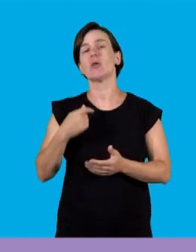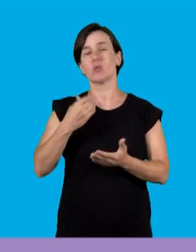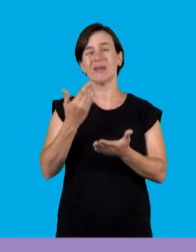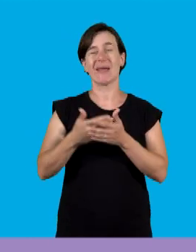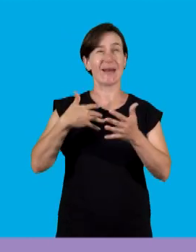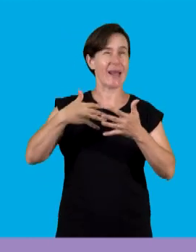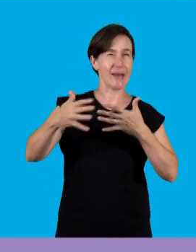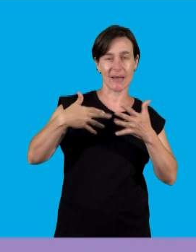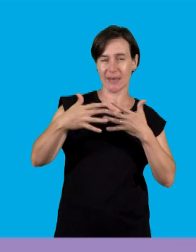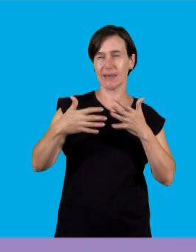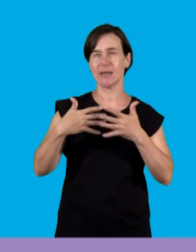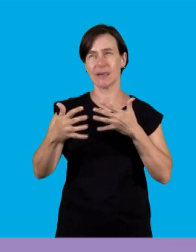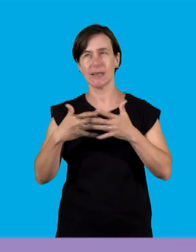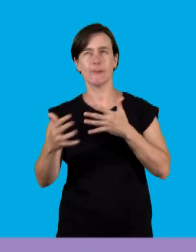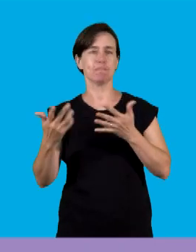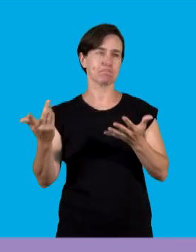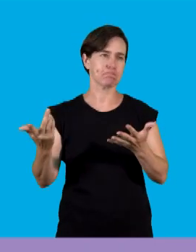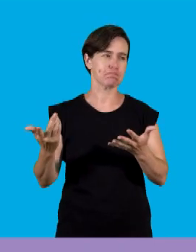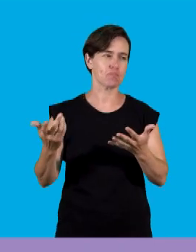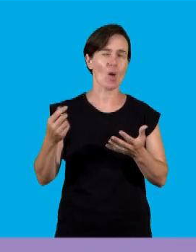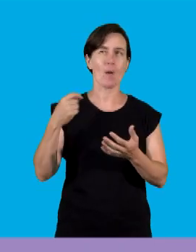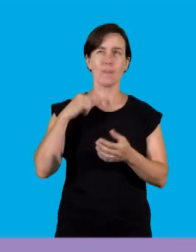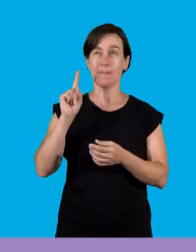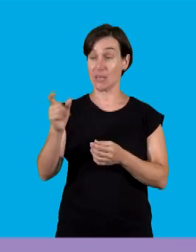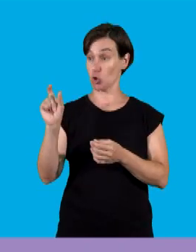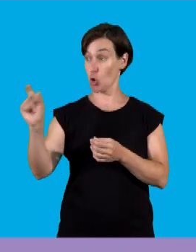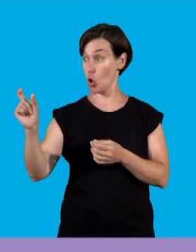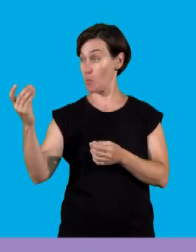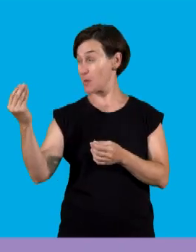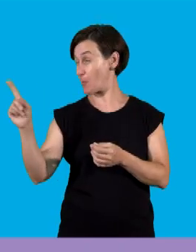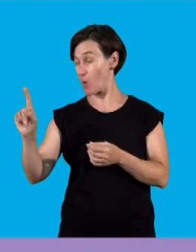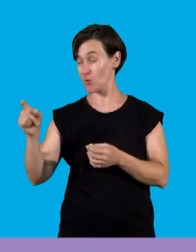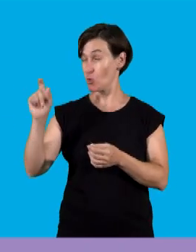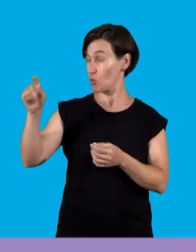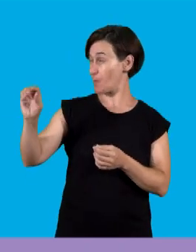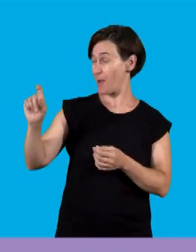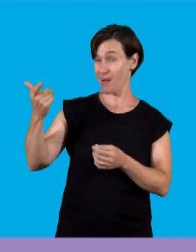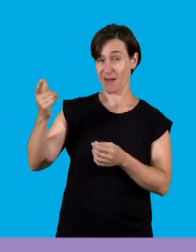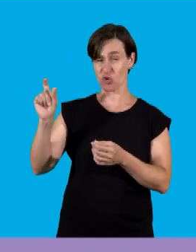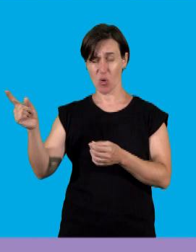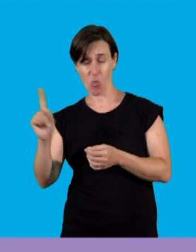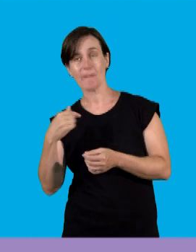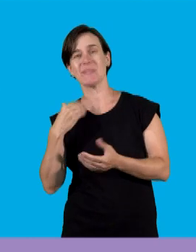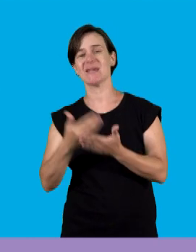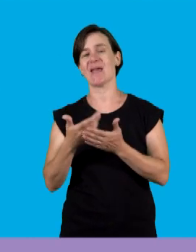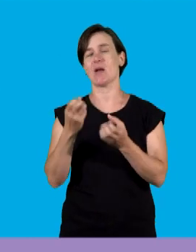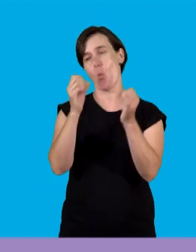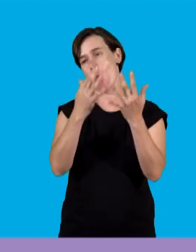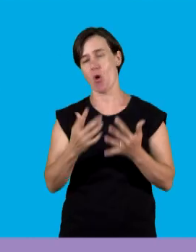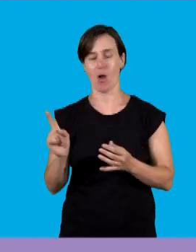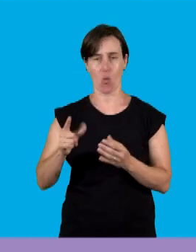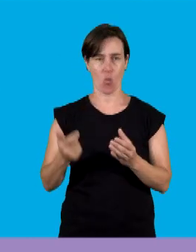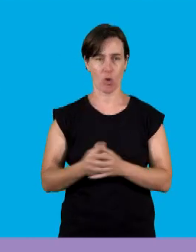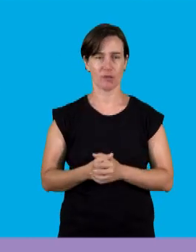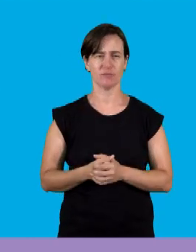any figure, so that when you are asked any figure, you would know how many triangles that figure would have. So right now, how